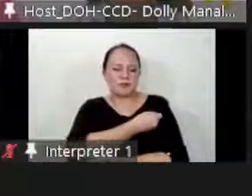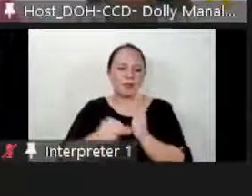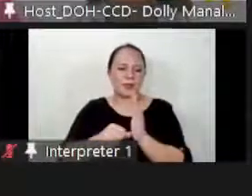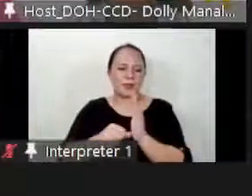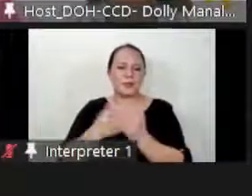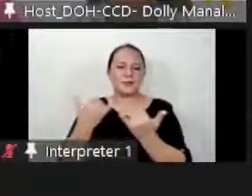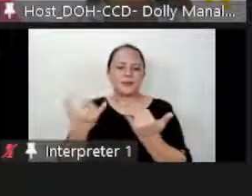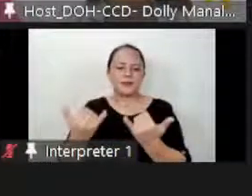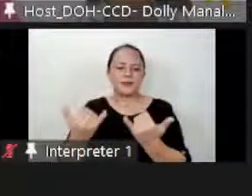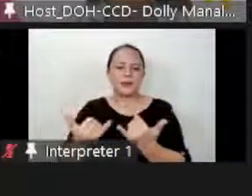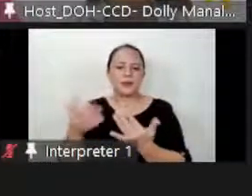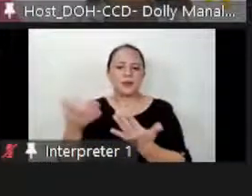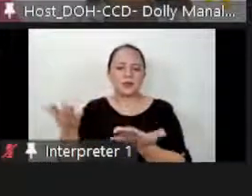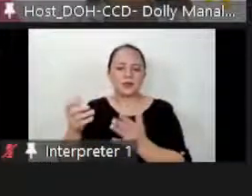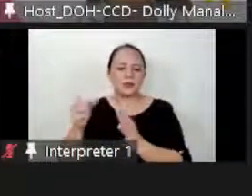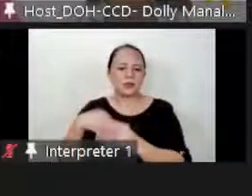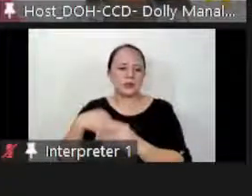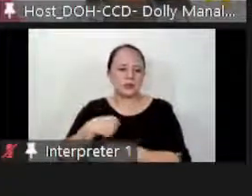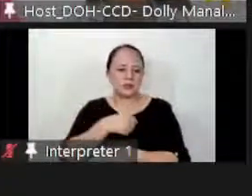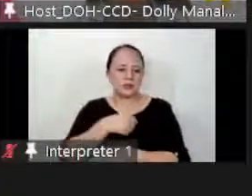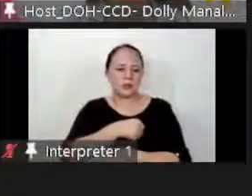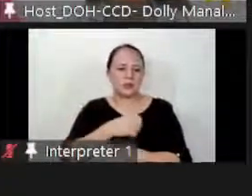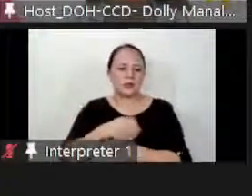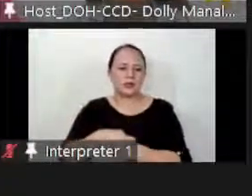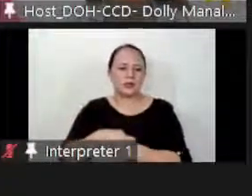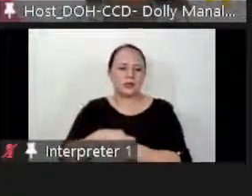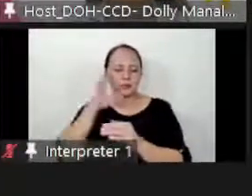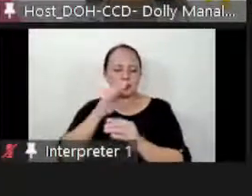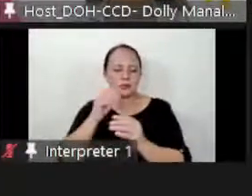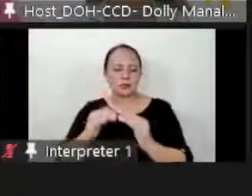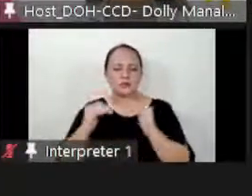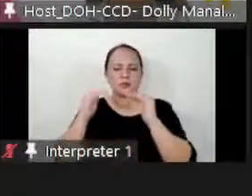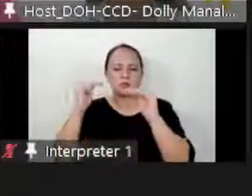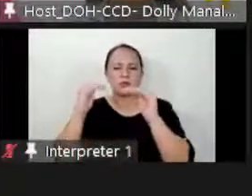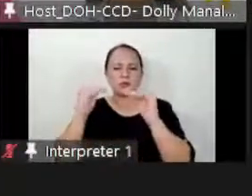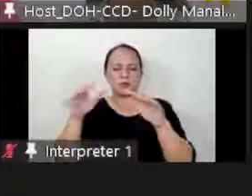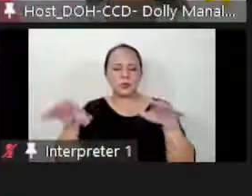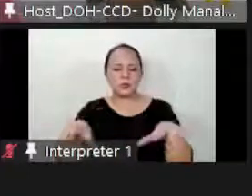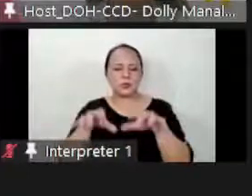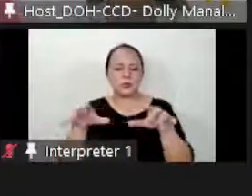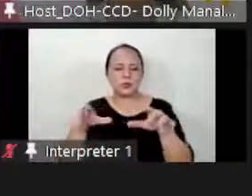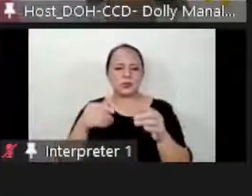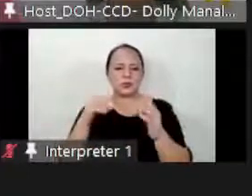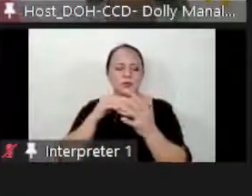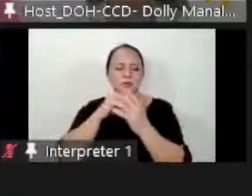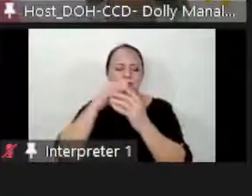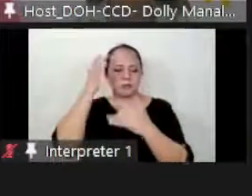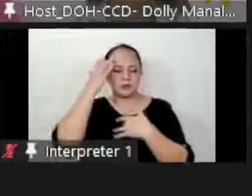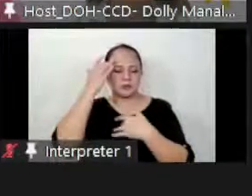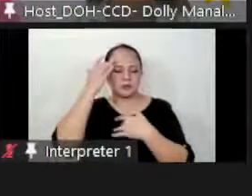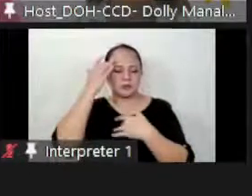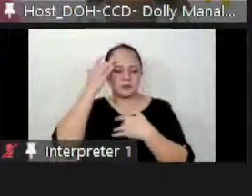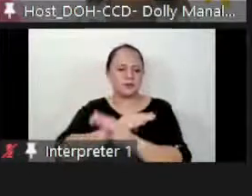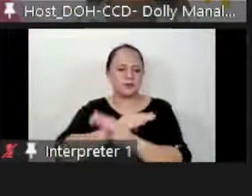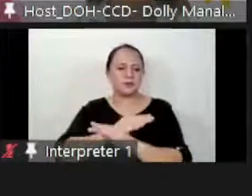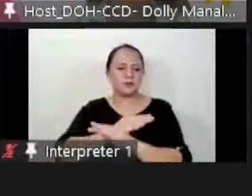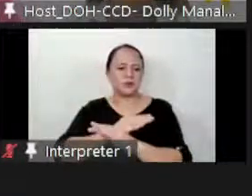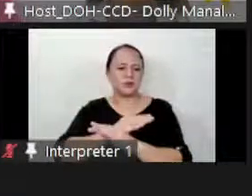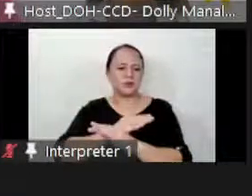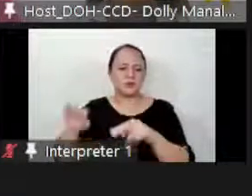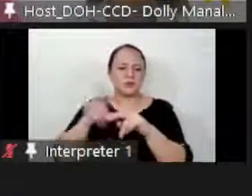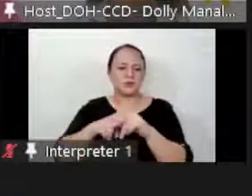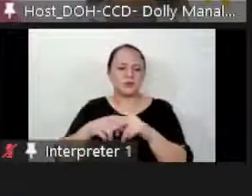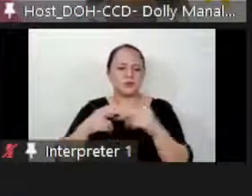is now pending in the Senate and seeks to enhance the country's efforts towards disease prevention by expanding the